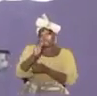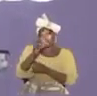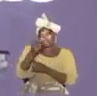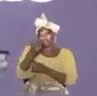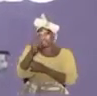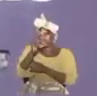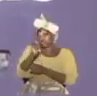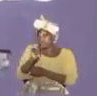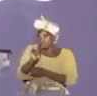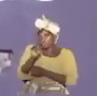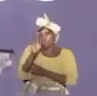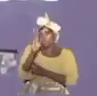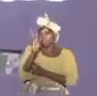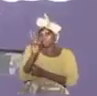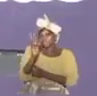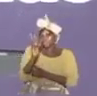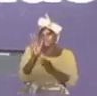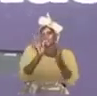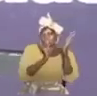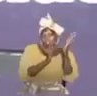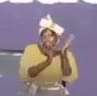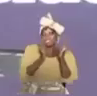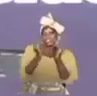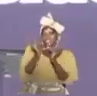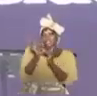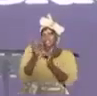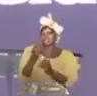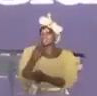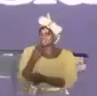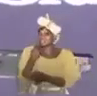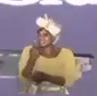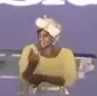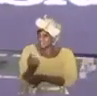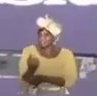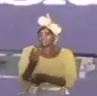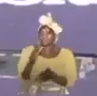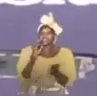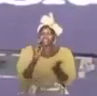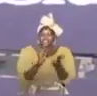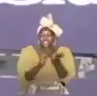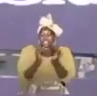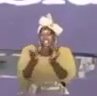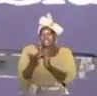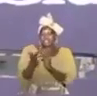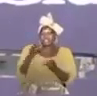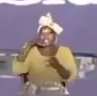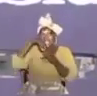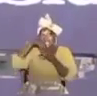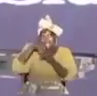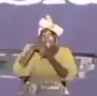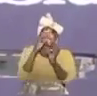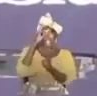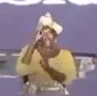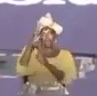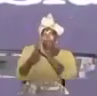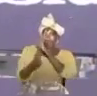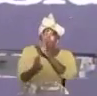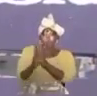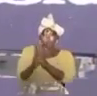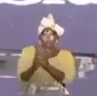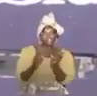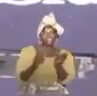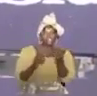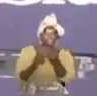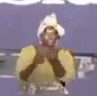verse 33, Jesus himself had this to say. He said, in this world, you will have